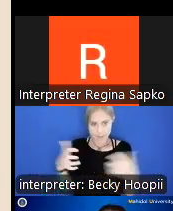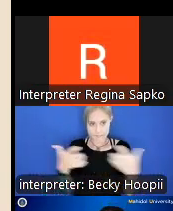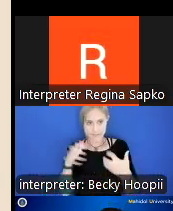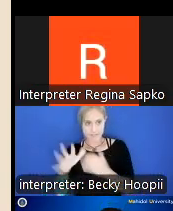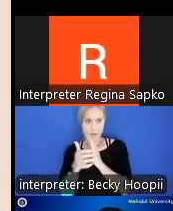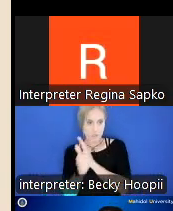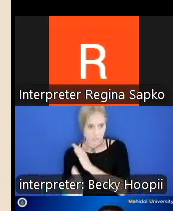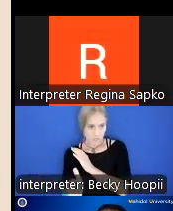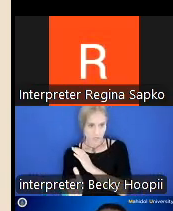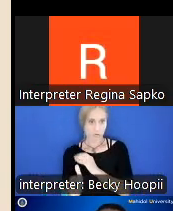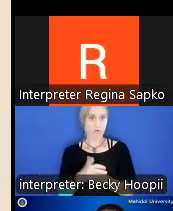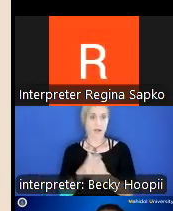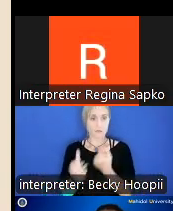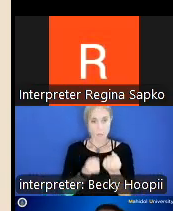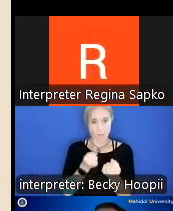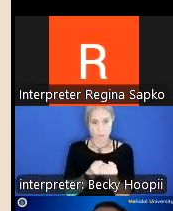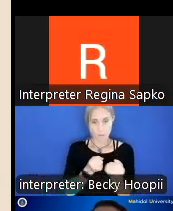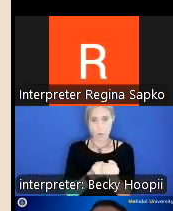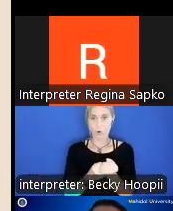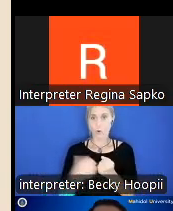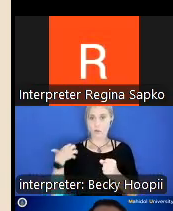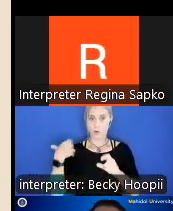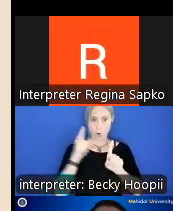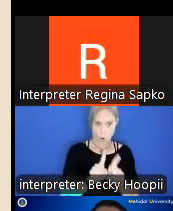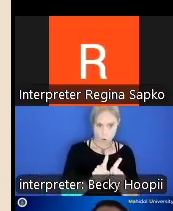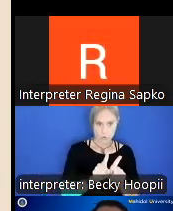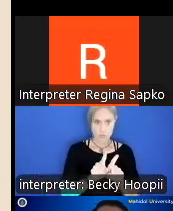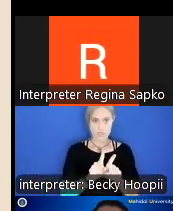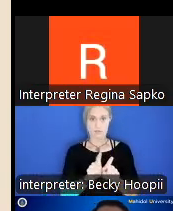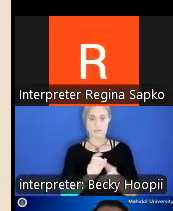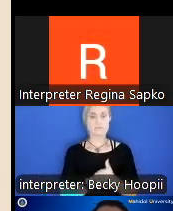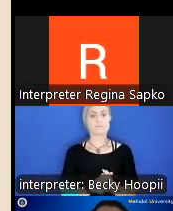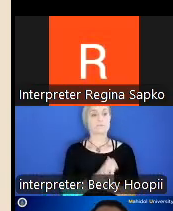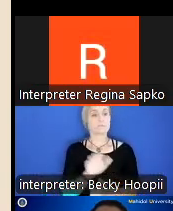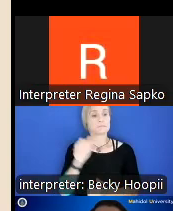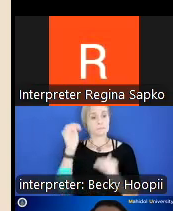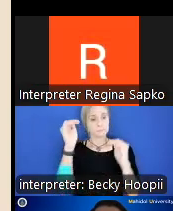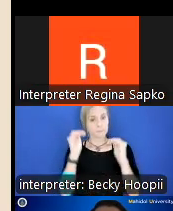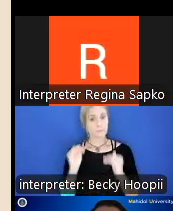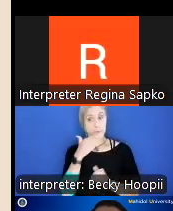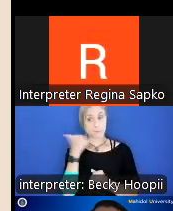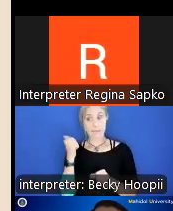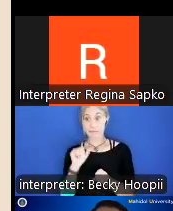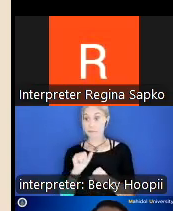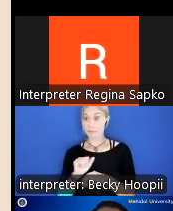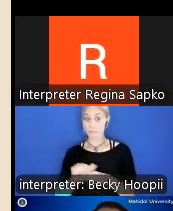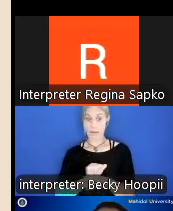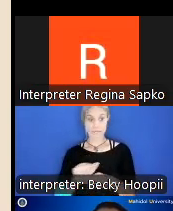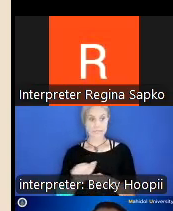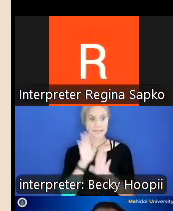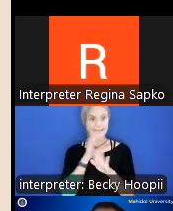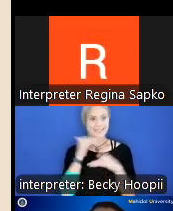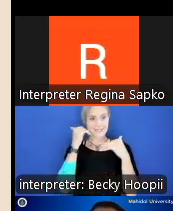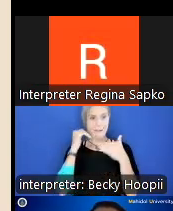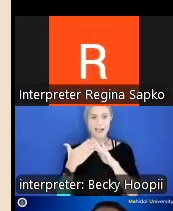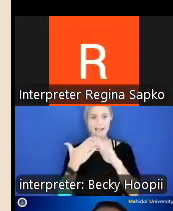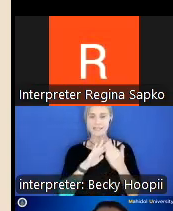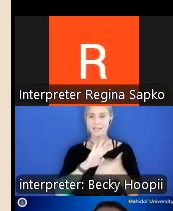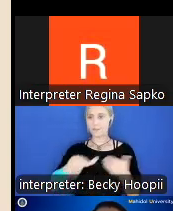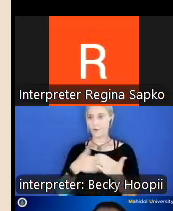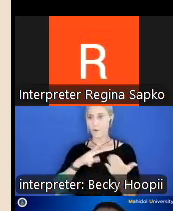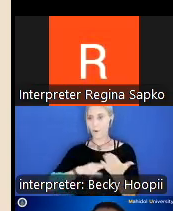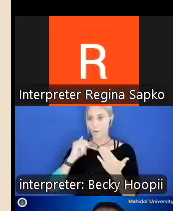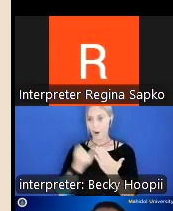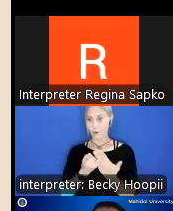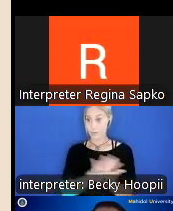enterprise. Another best practice is about this Smart City for All projects. In the document show